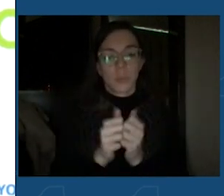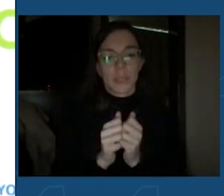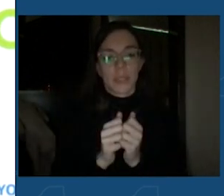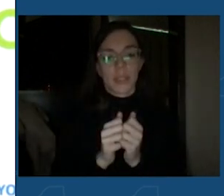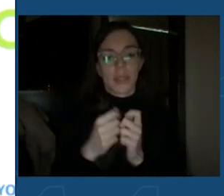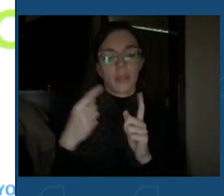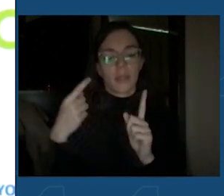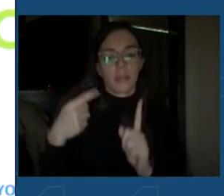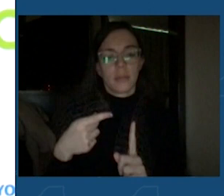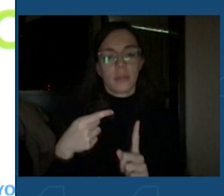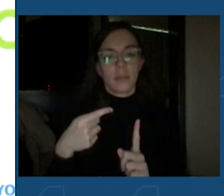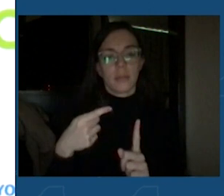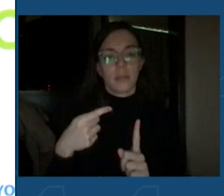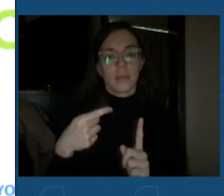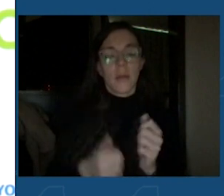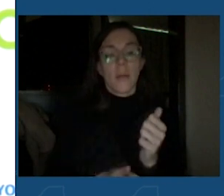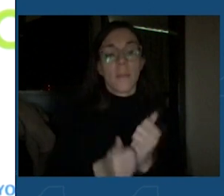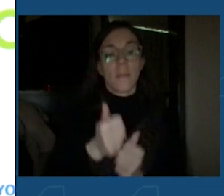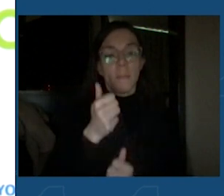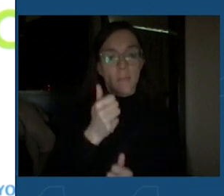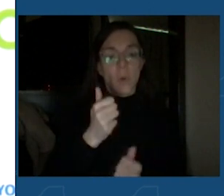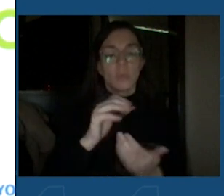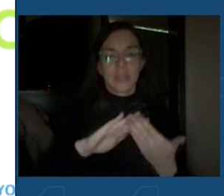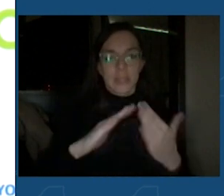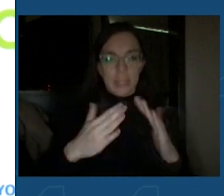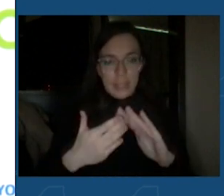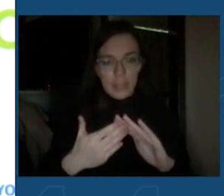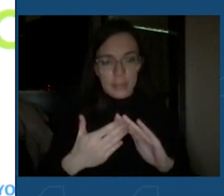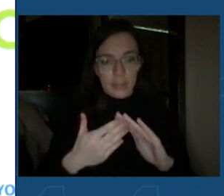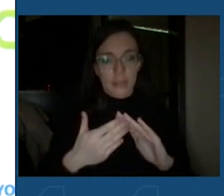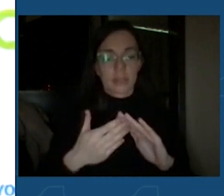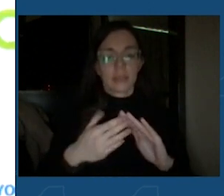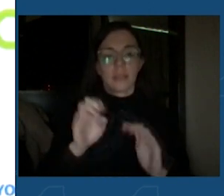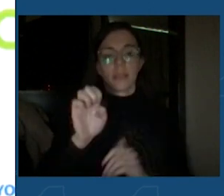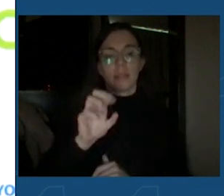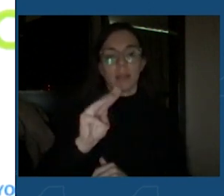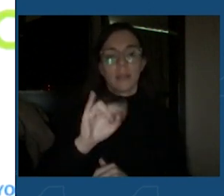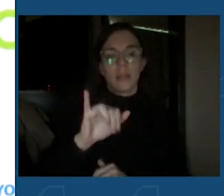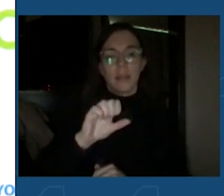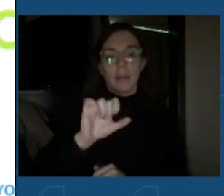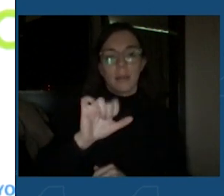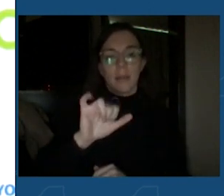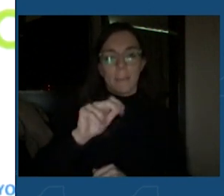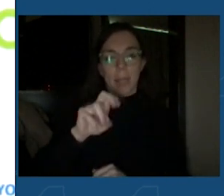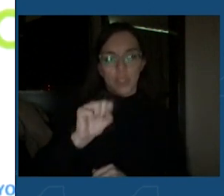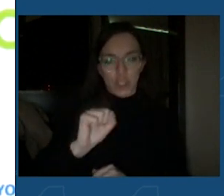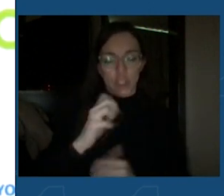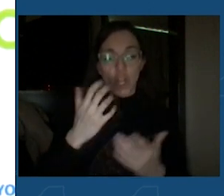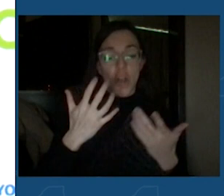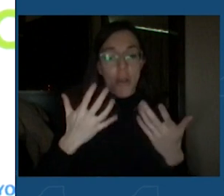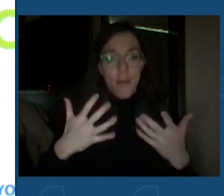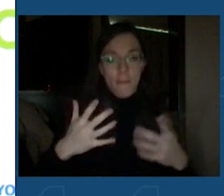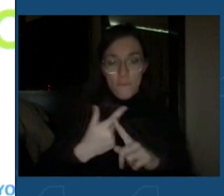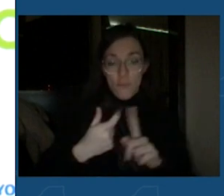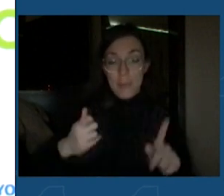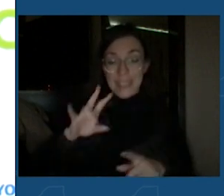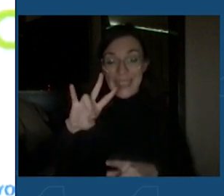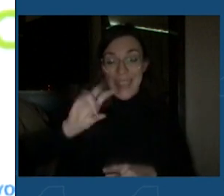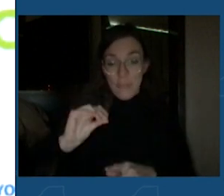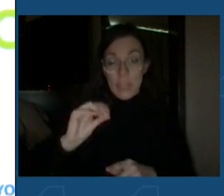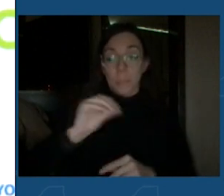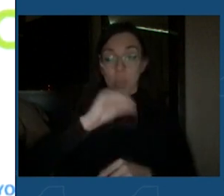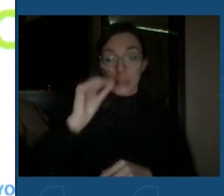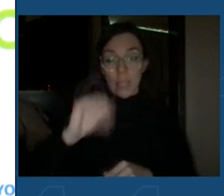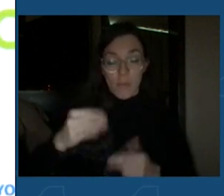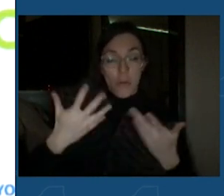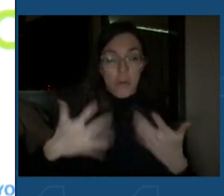most cities' emissions are 70% from the already built environment.